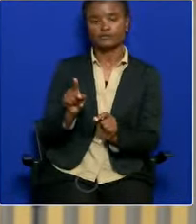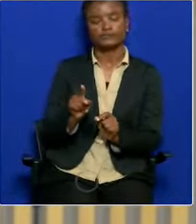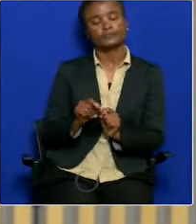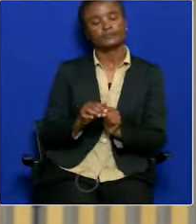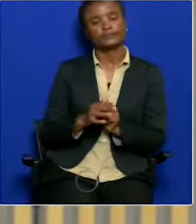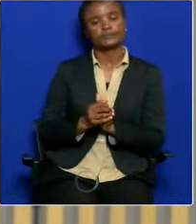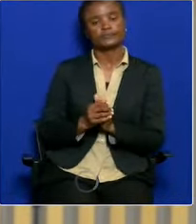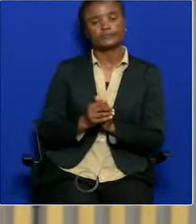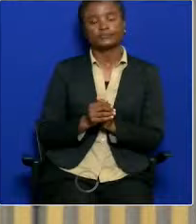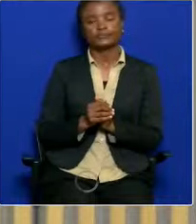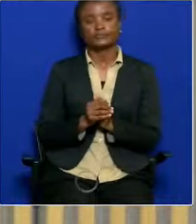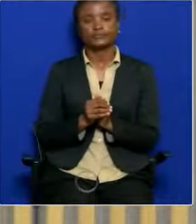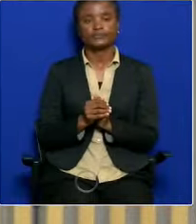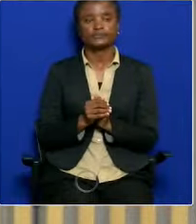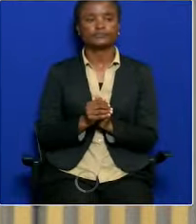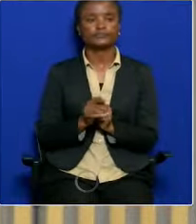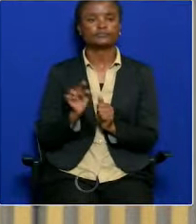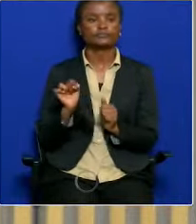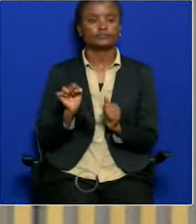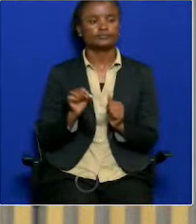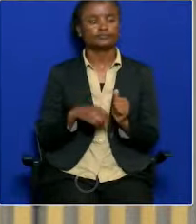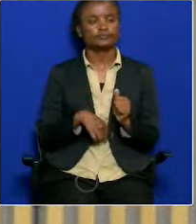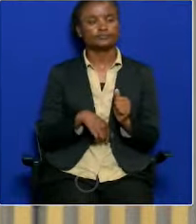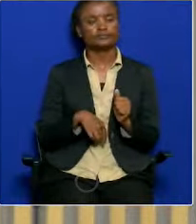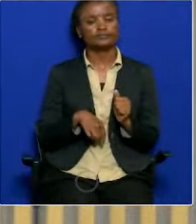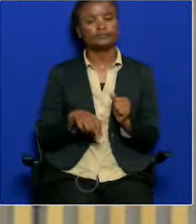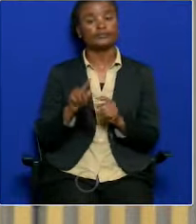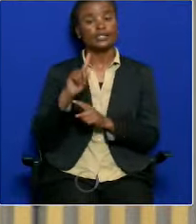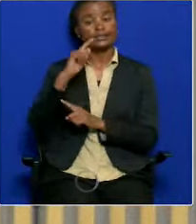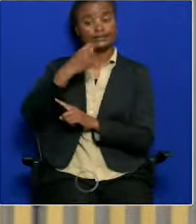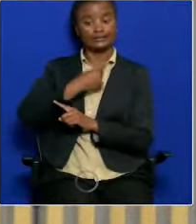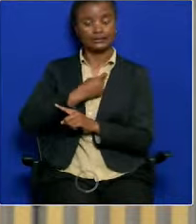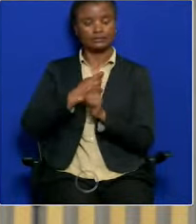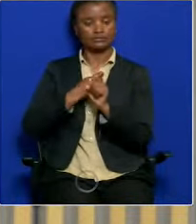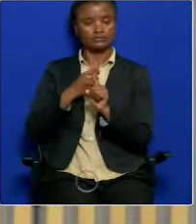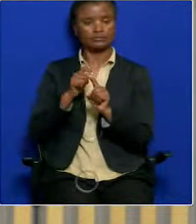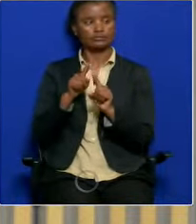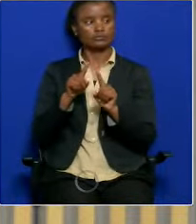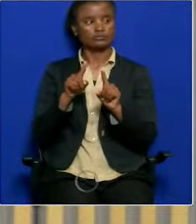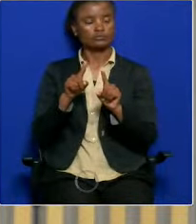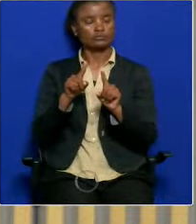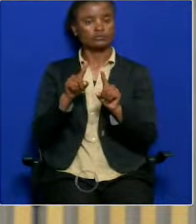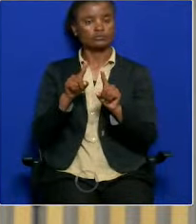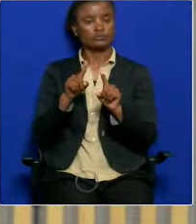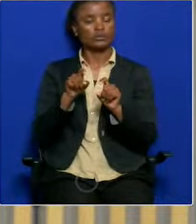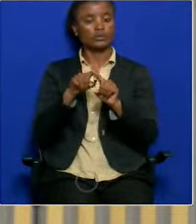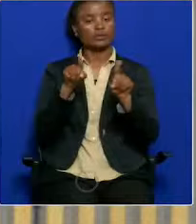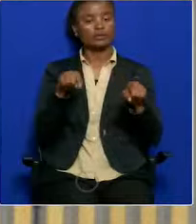How many quotations did your son get for the repairs to the car?